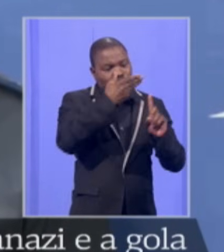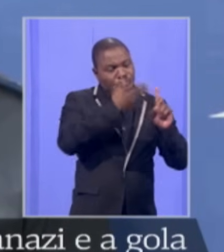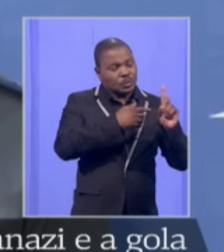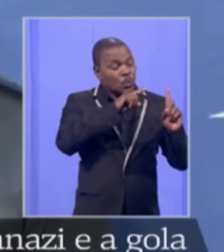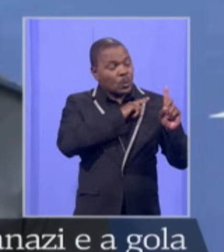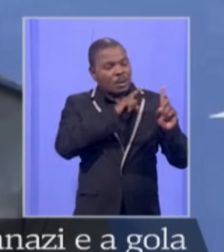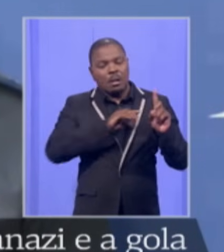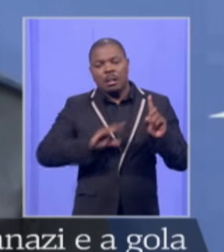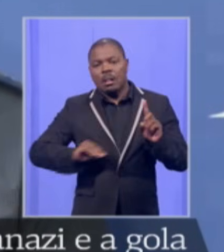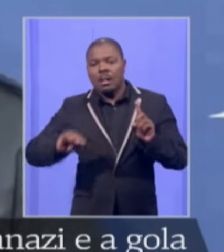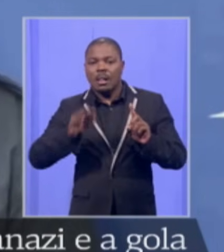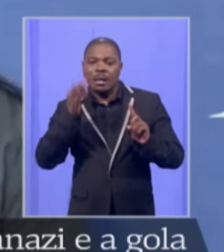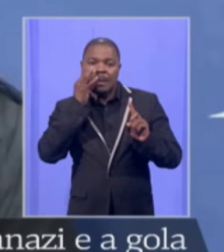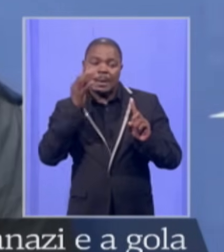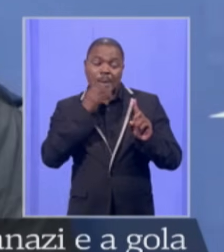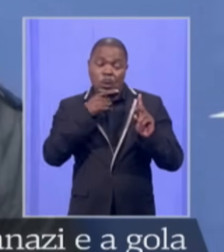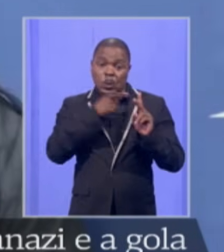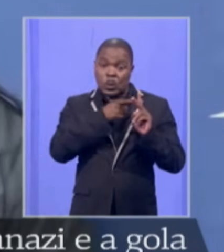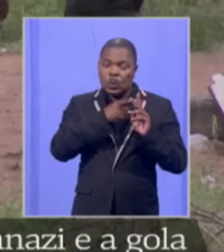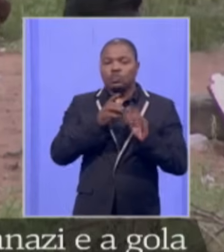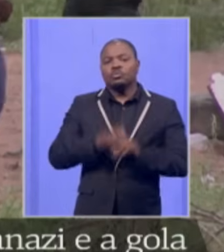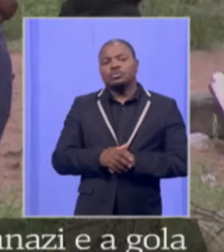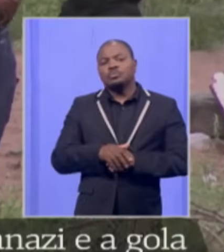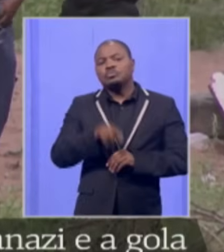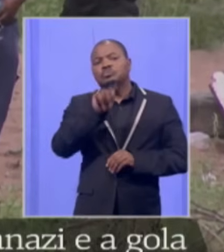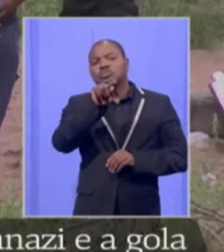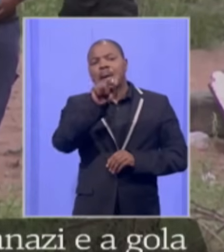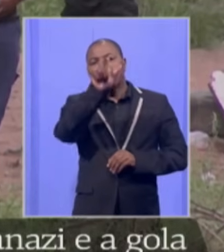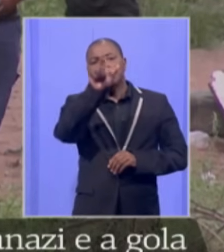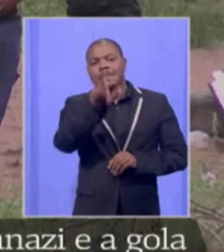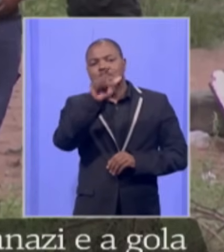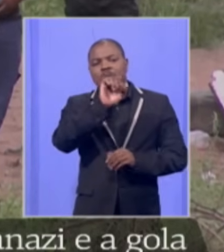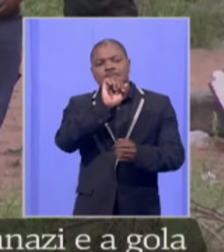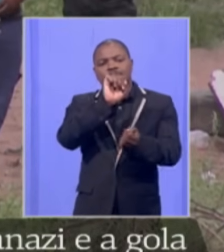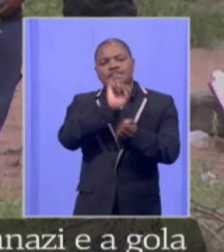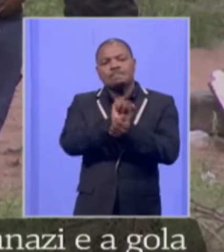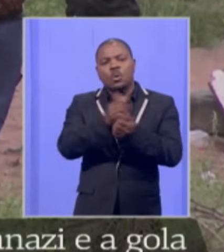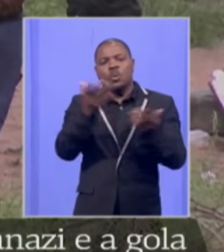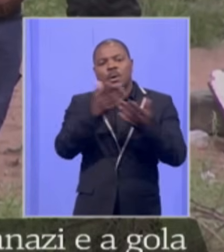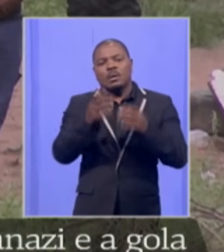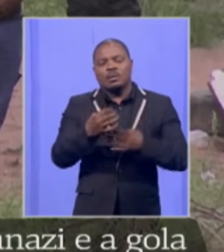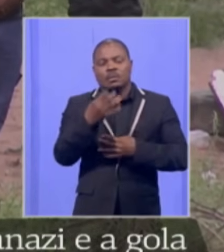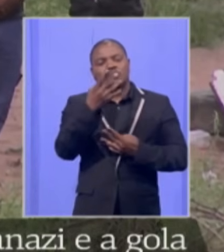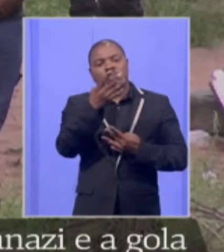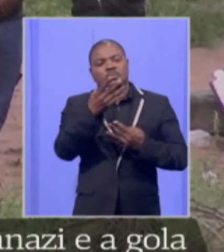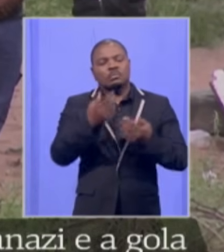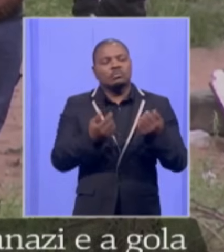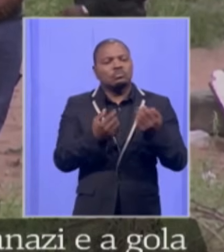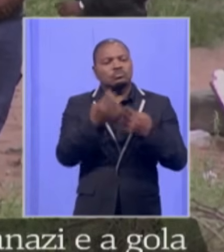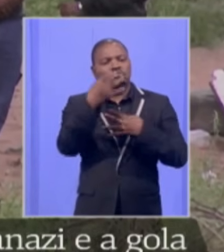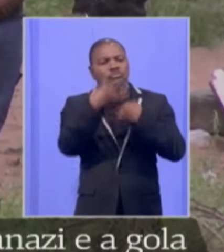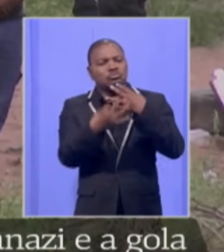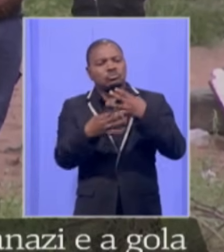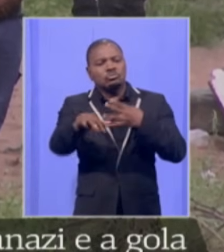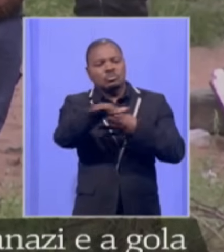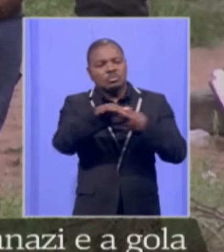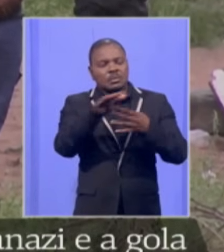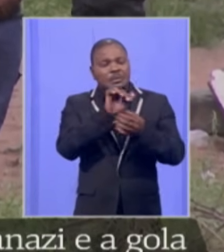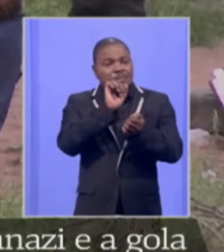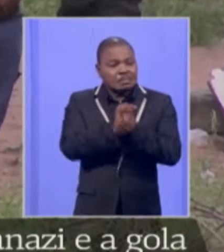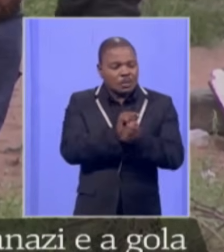ditatofatso tsa gore o itshuntseng ko mo morerong wa go tshwarwa ga motlhankela mogolo wa ditirelo tsa bosiamisi kwa Richards Bay